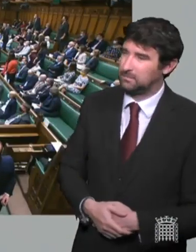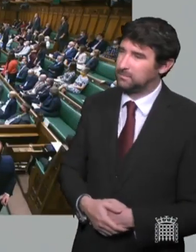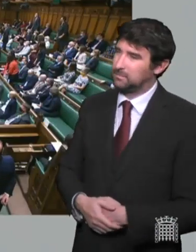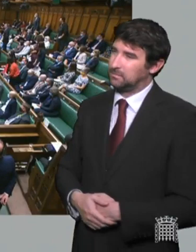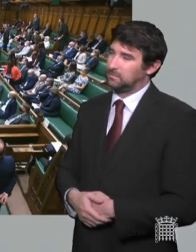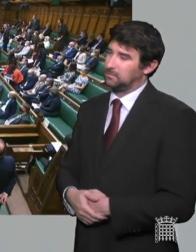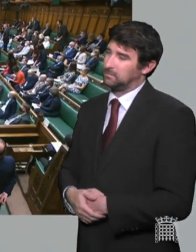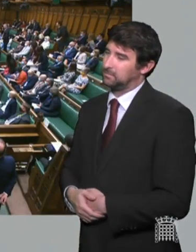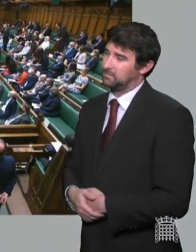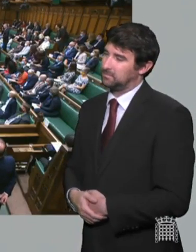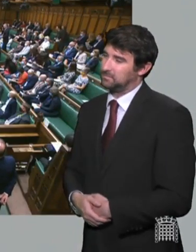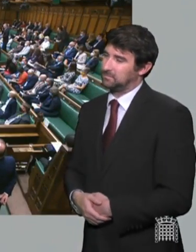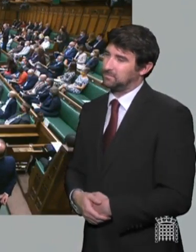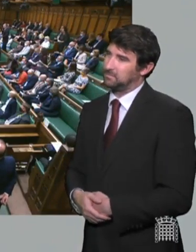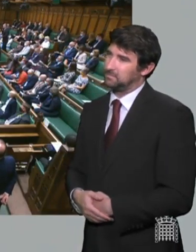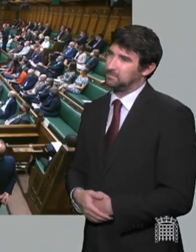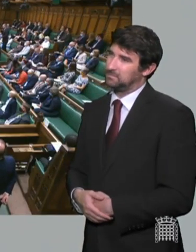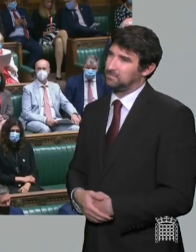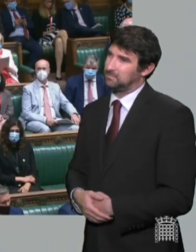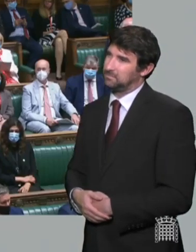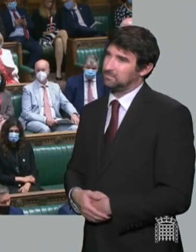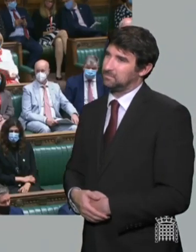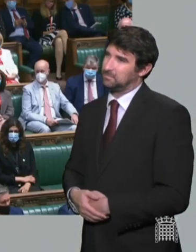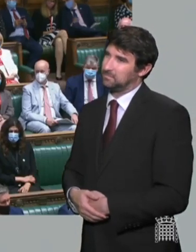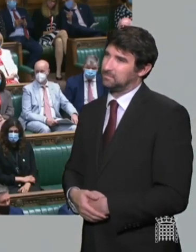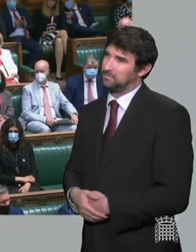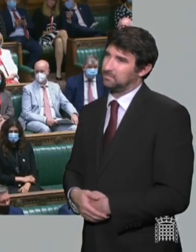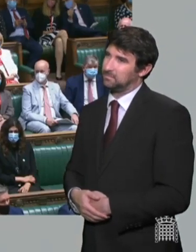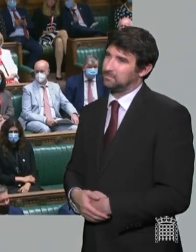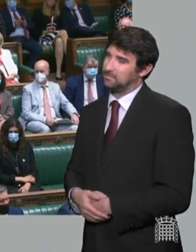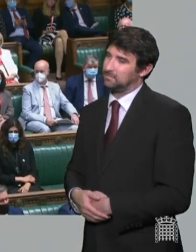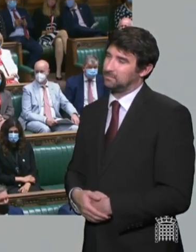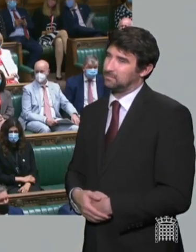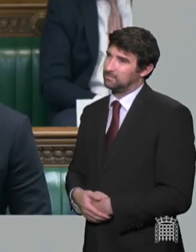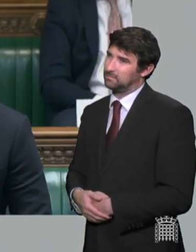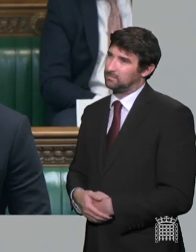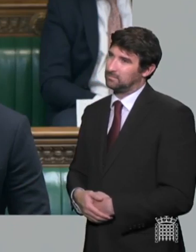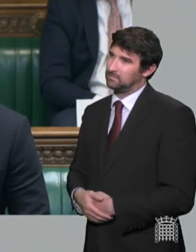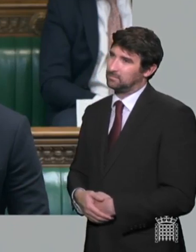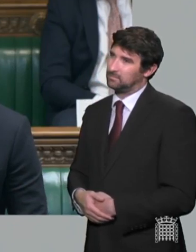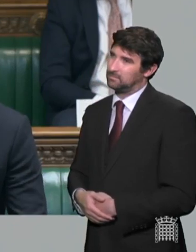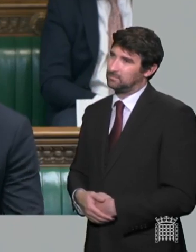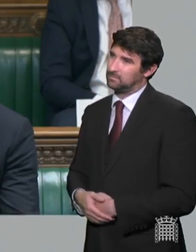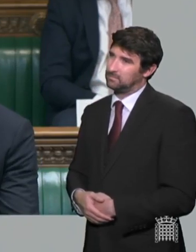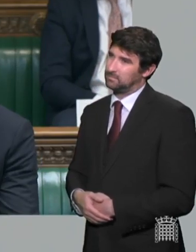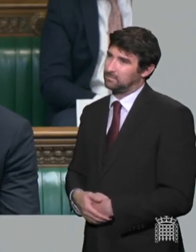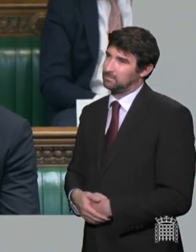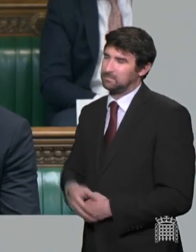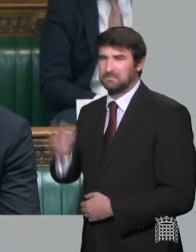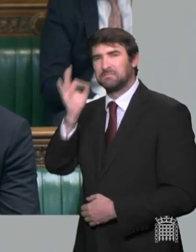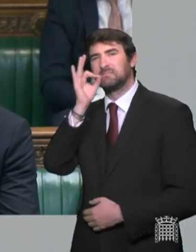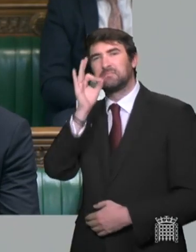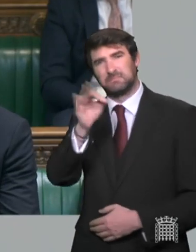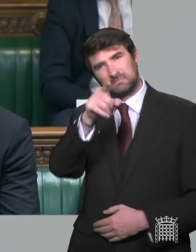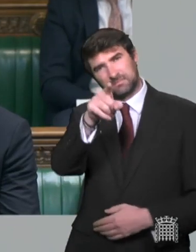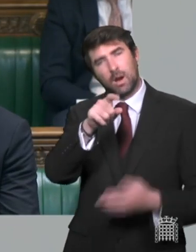Thank you, Mr. Speaker. With a net approval rating among Tory supporters of -53, can the Prime Minister